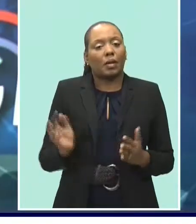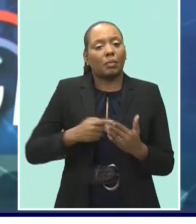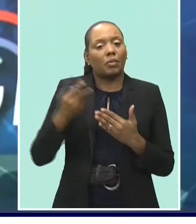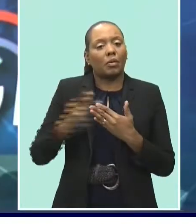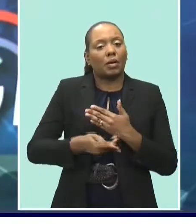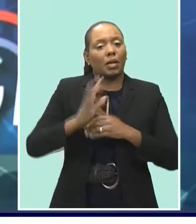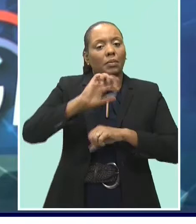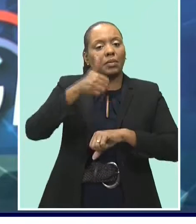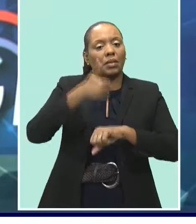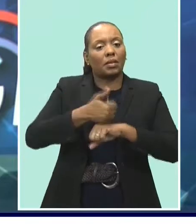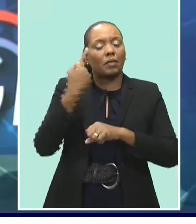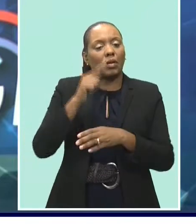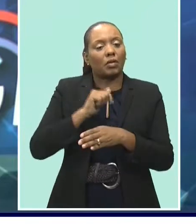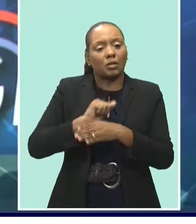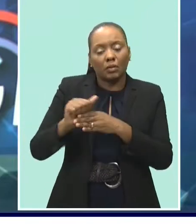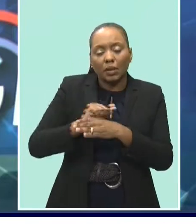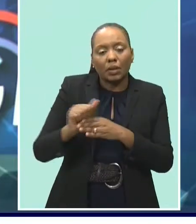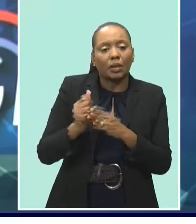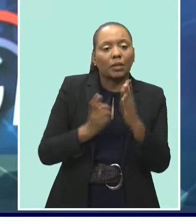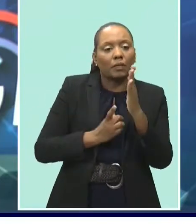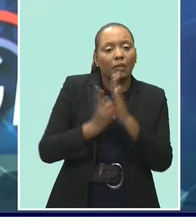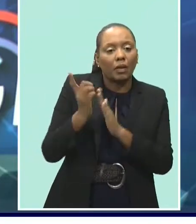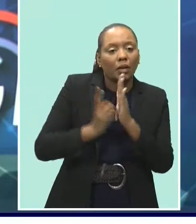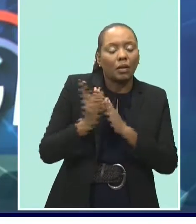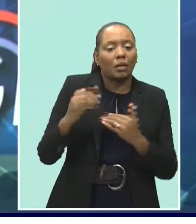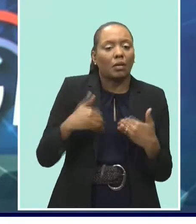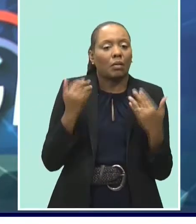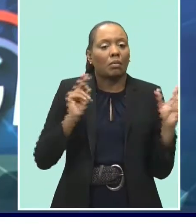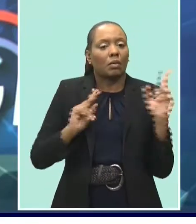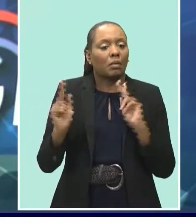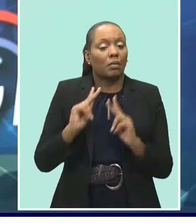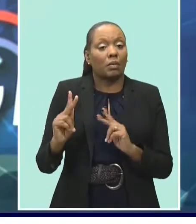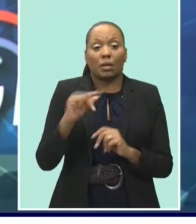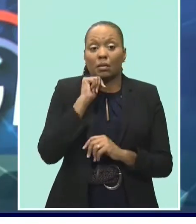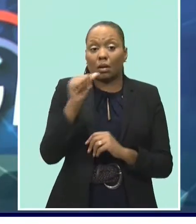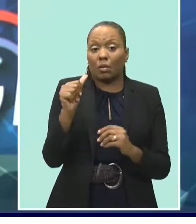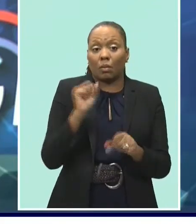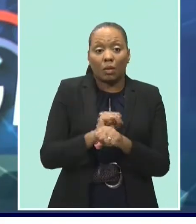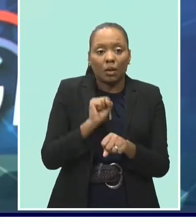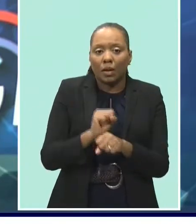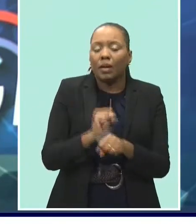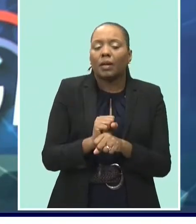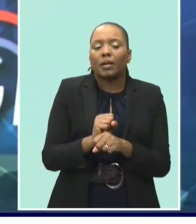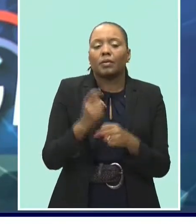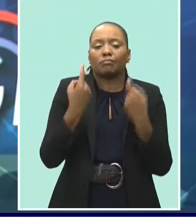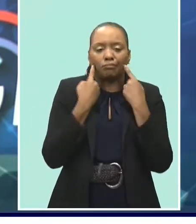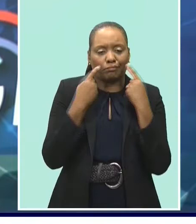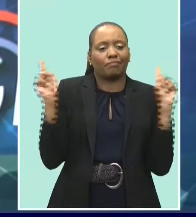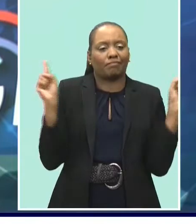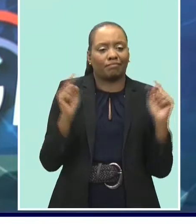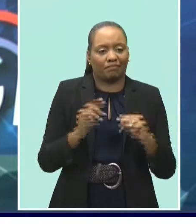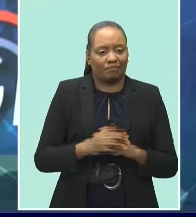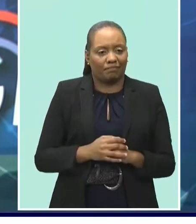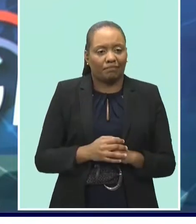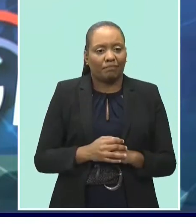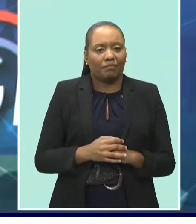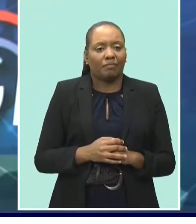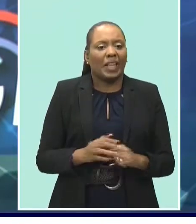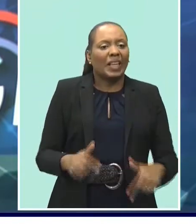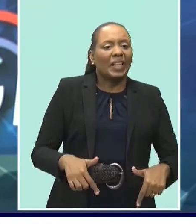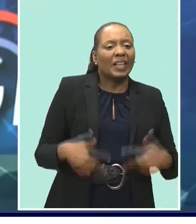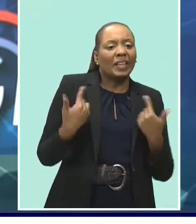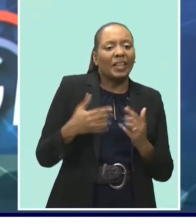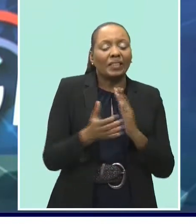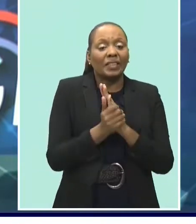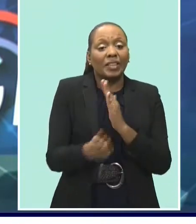A program aimed at training and developing unemployed and underemployed youth has been paying off. It's the Vibes Work and Life Skills